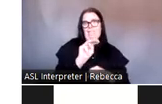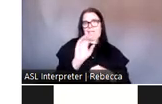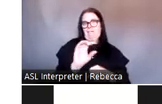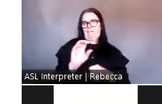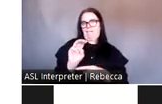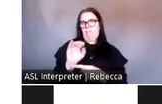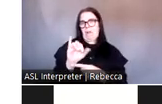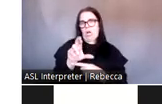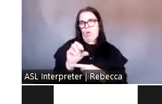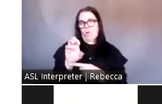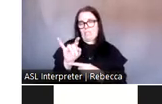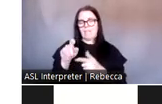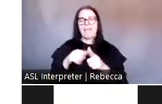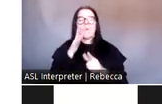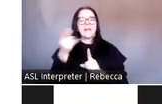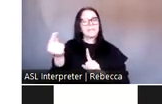in Ontario.